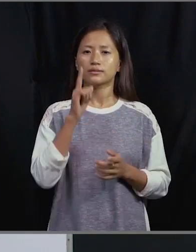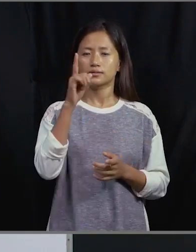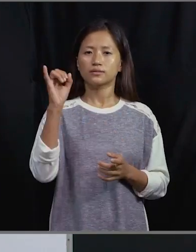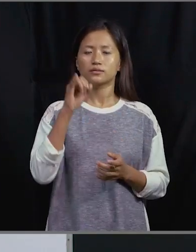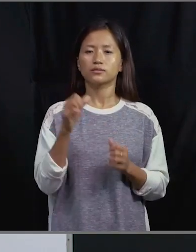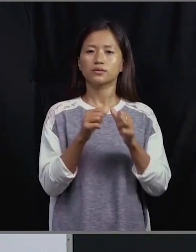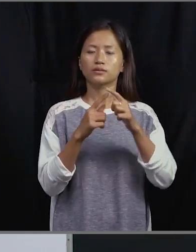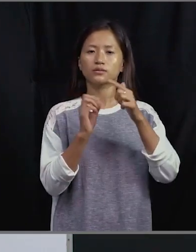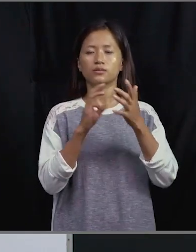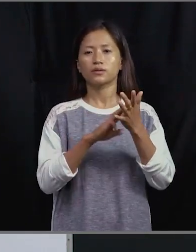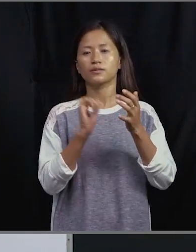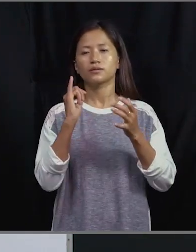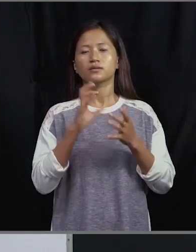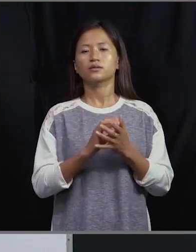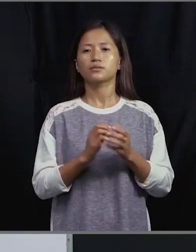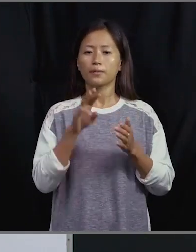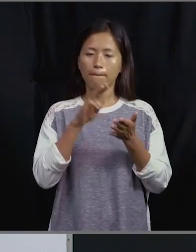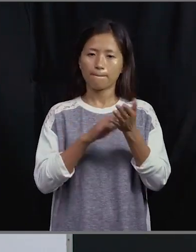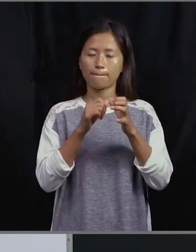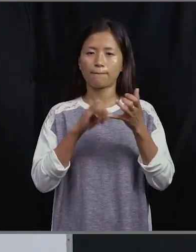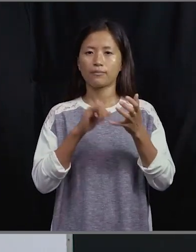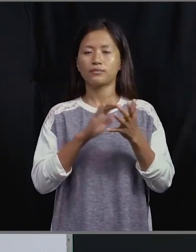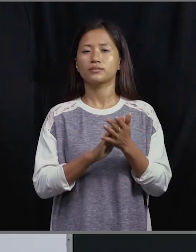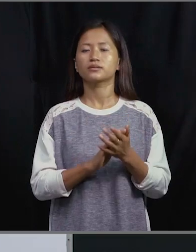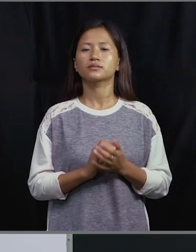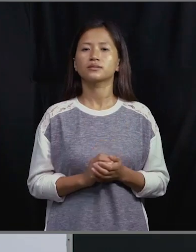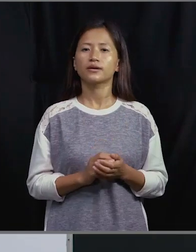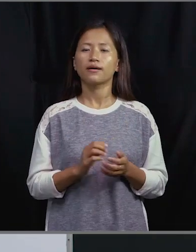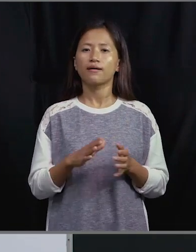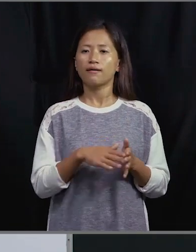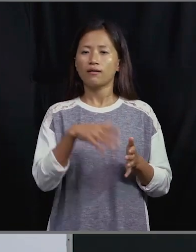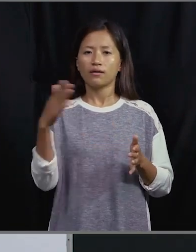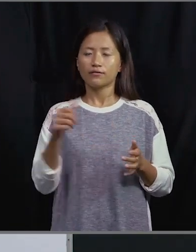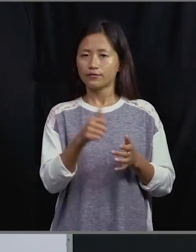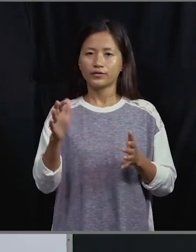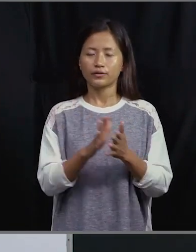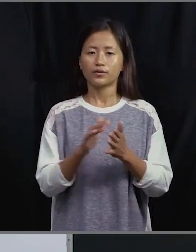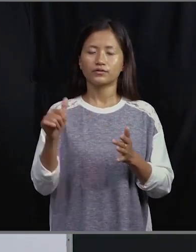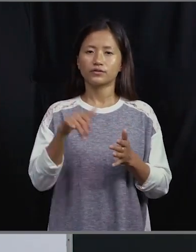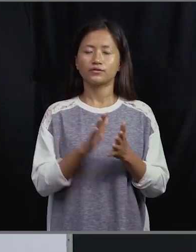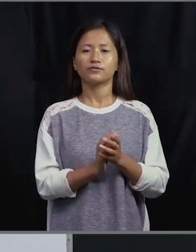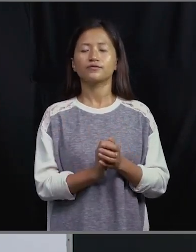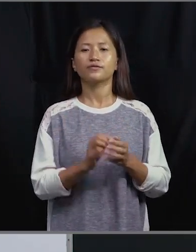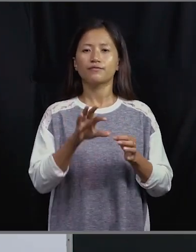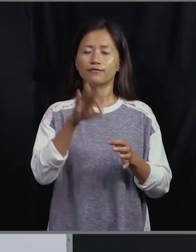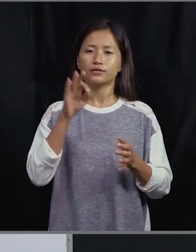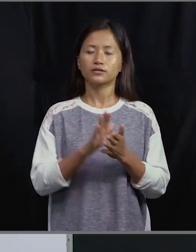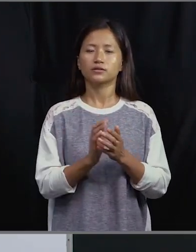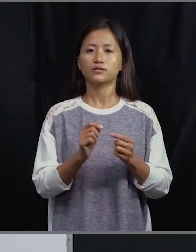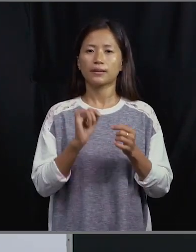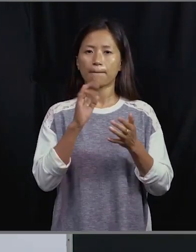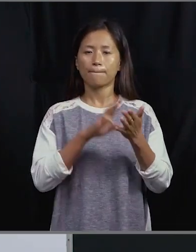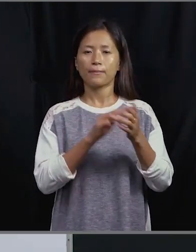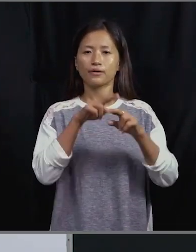units. So after finding the empirical formula, we find the empirical formula mass.